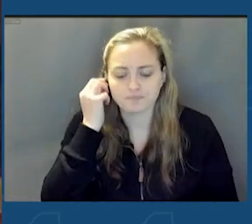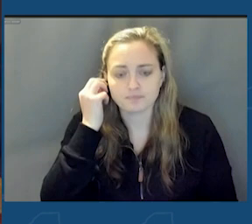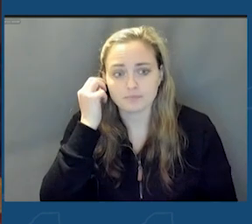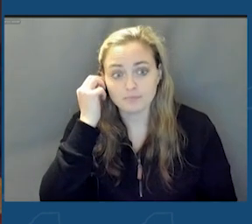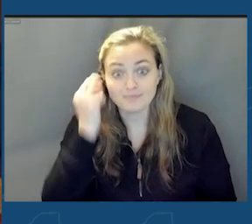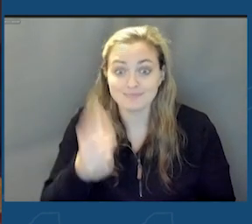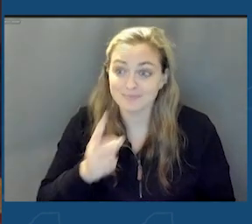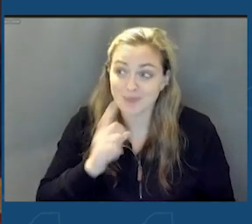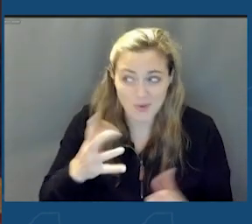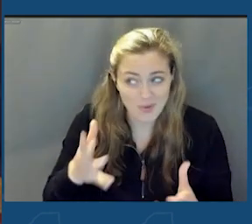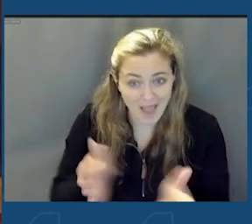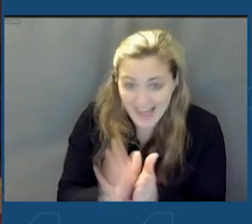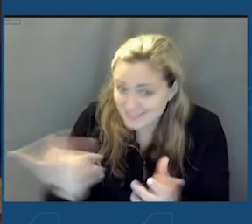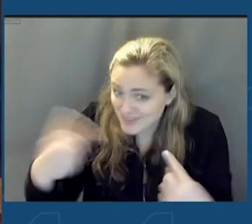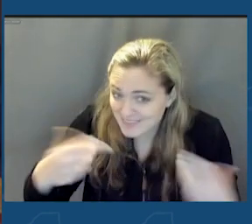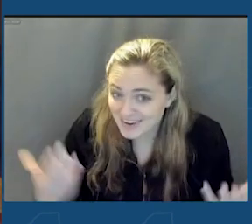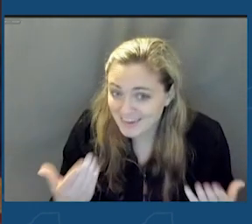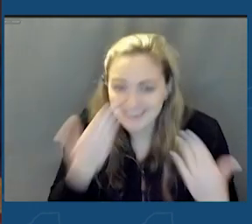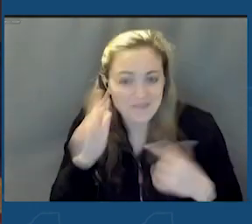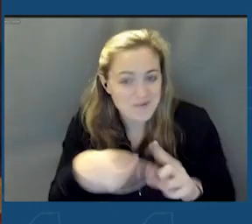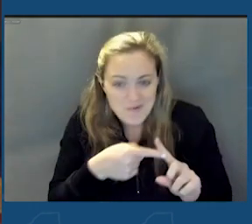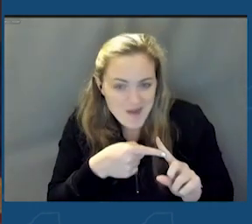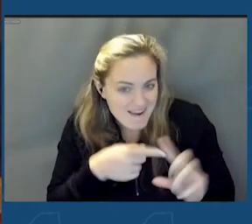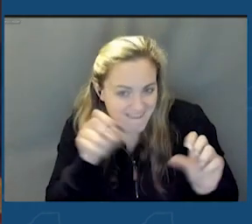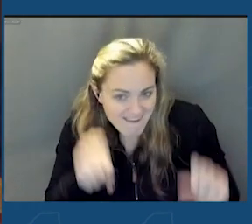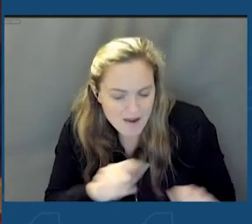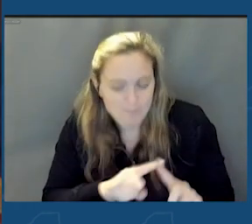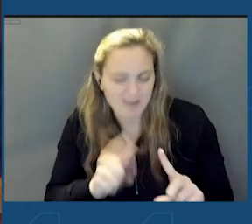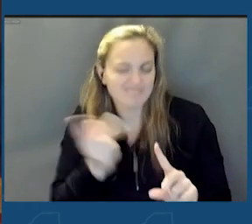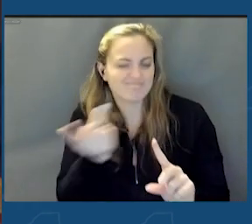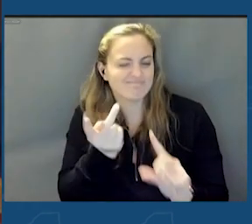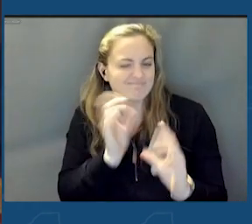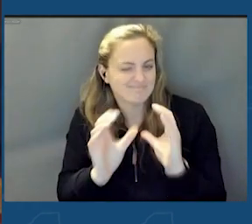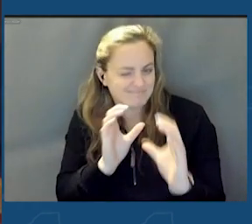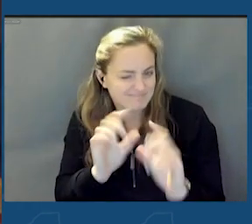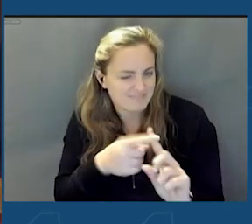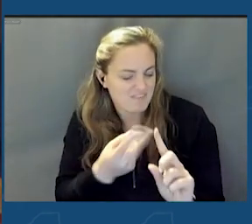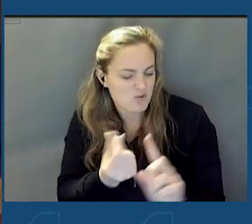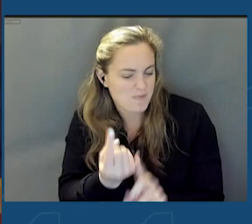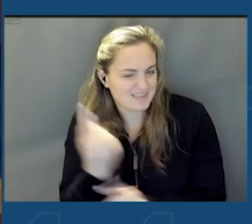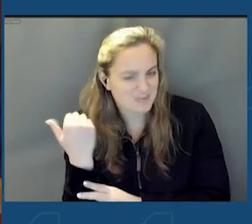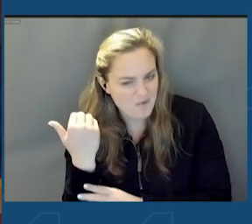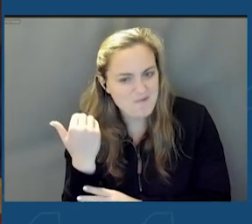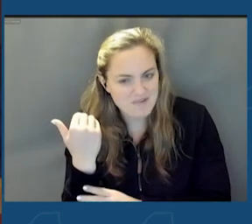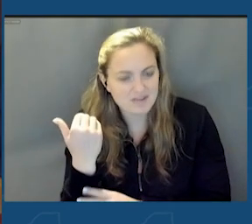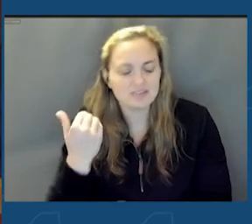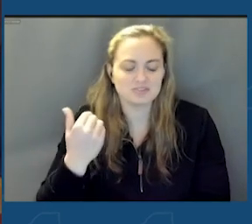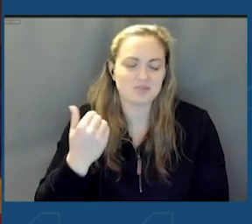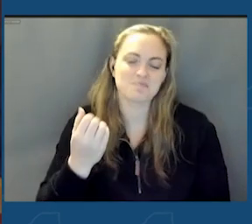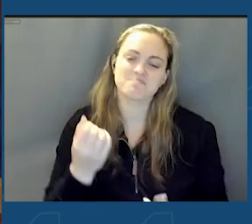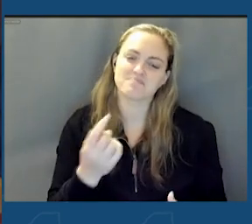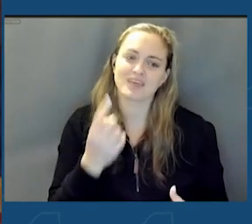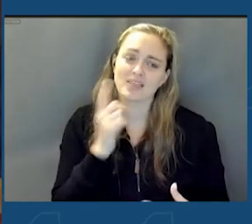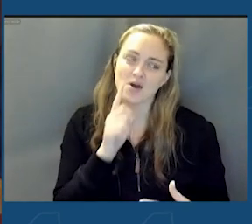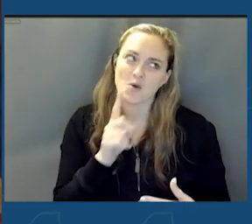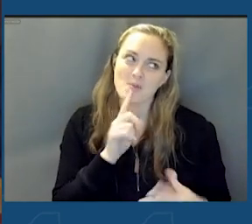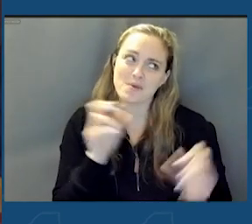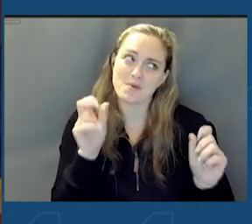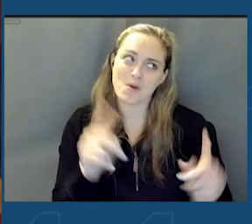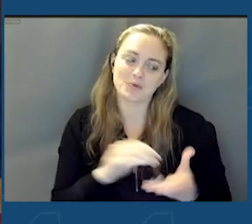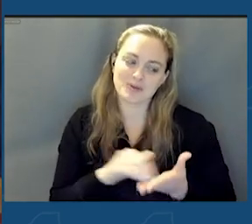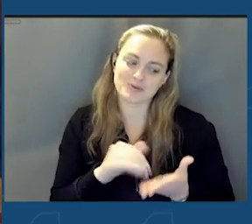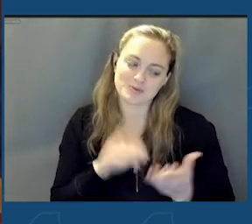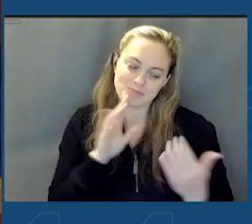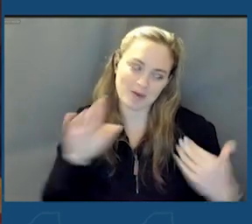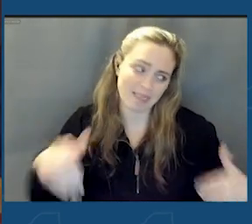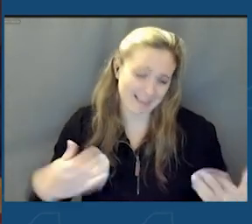here. Don't know when, but I did have that conversation with him just a few minutes ago. So I thought that would be an okay excuse to be late. Are we